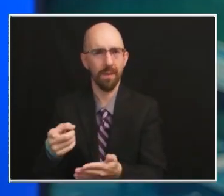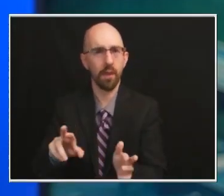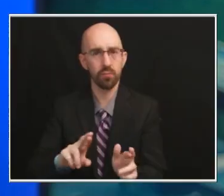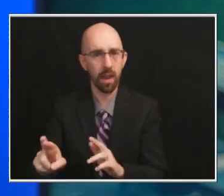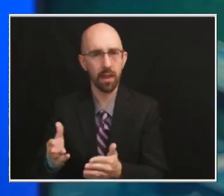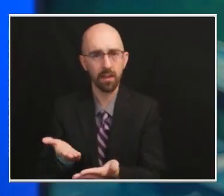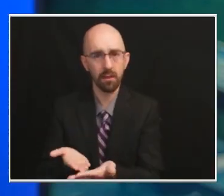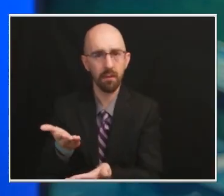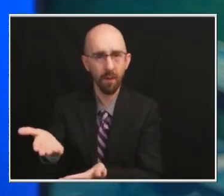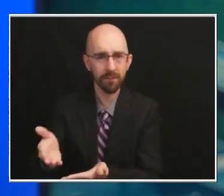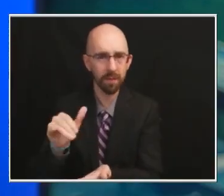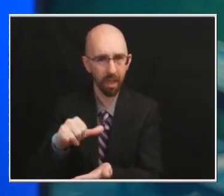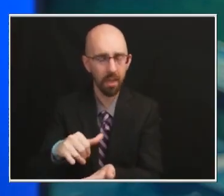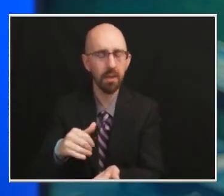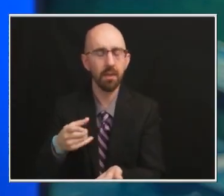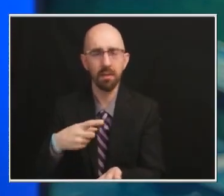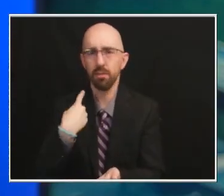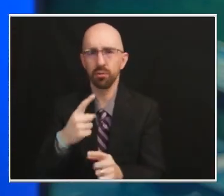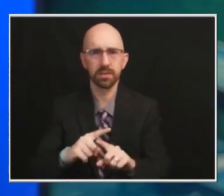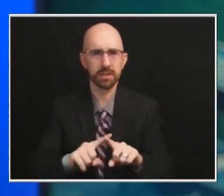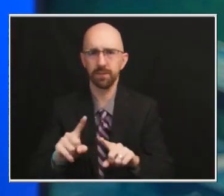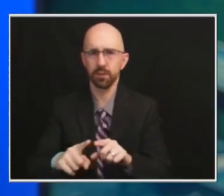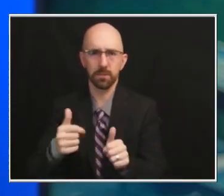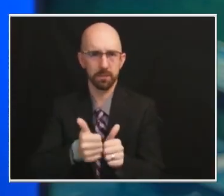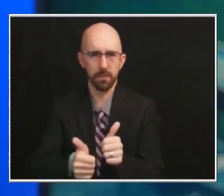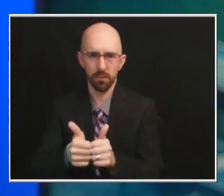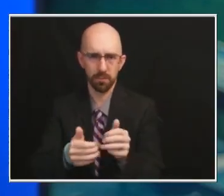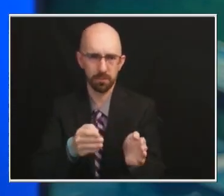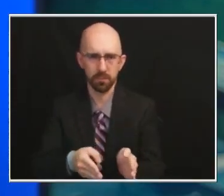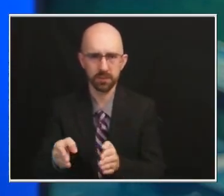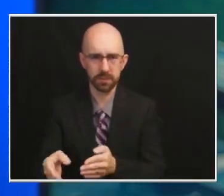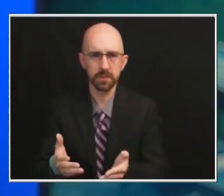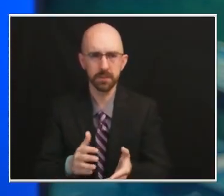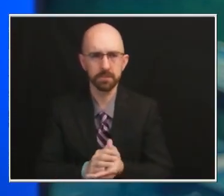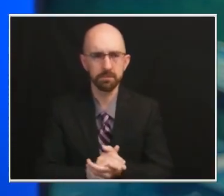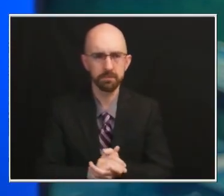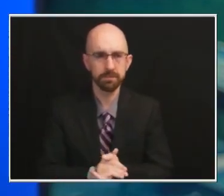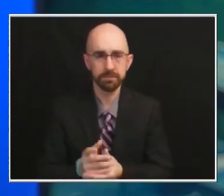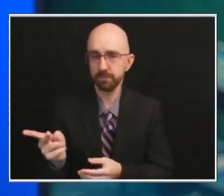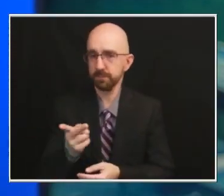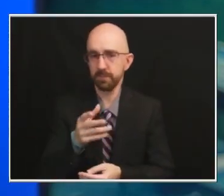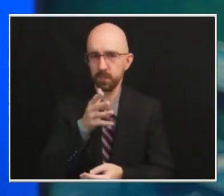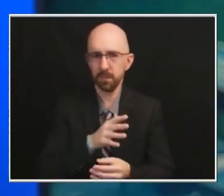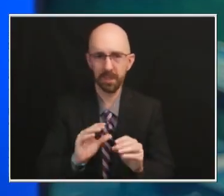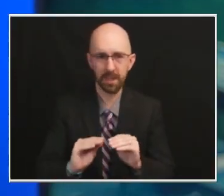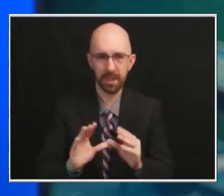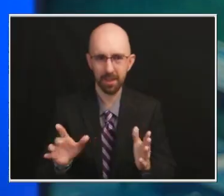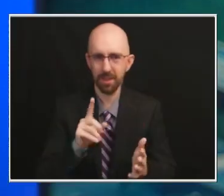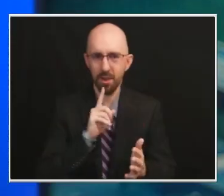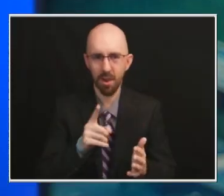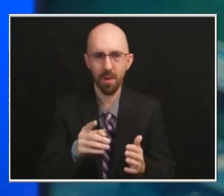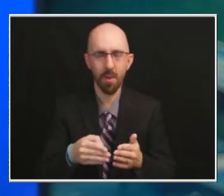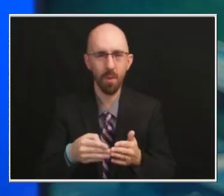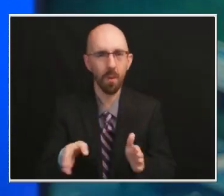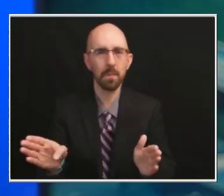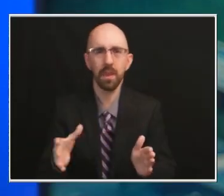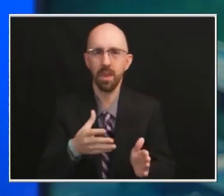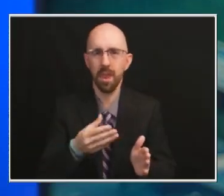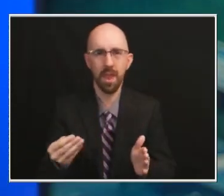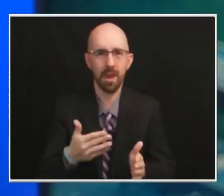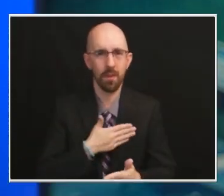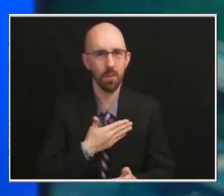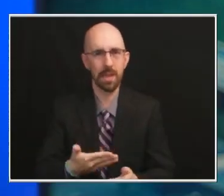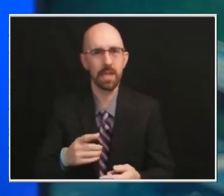that's going to look very different per person. These two women clearly are open and willing